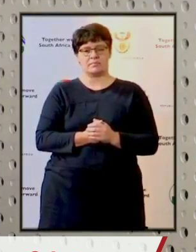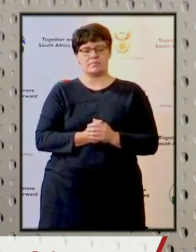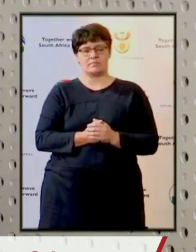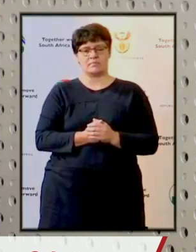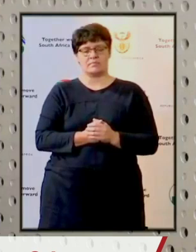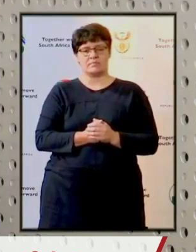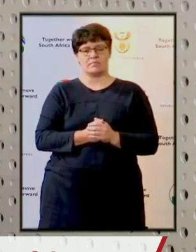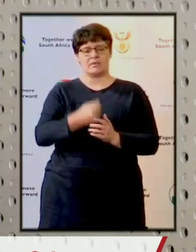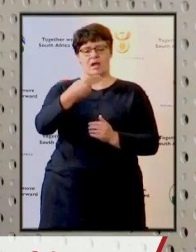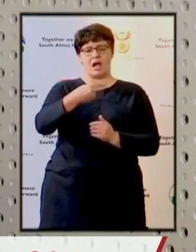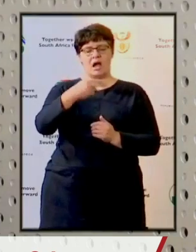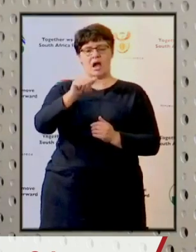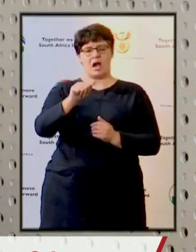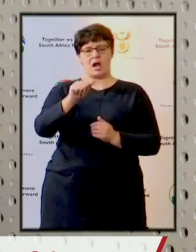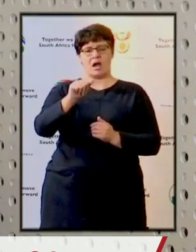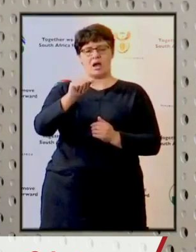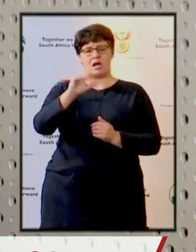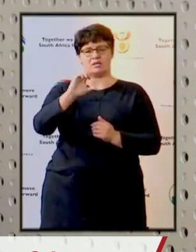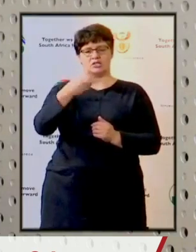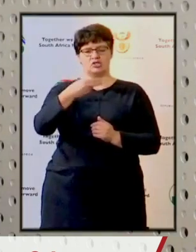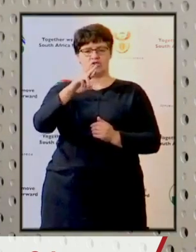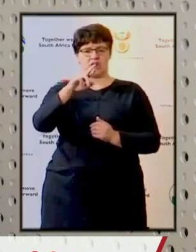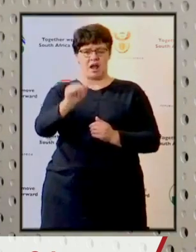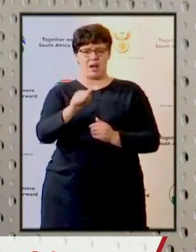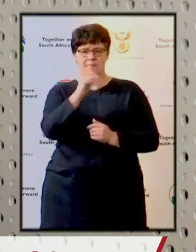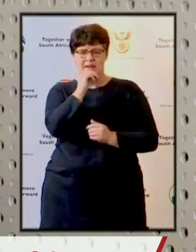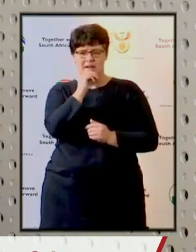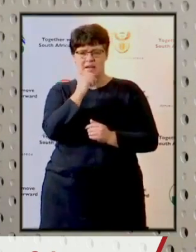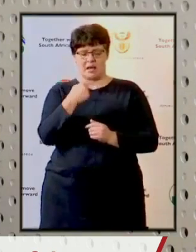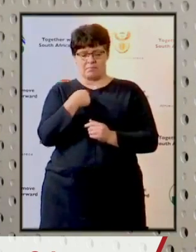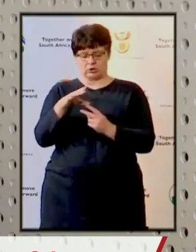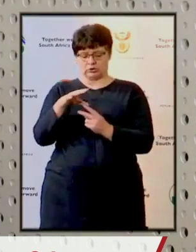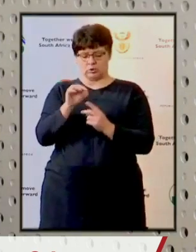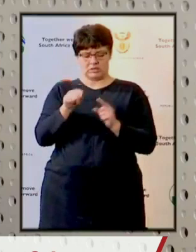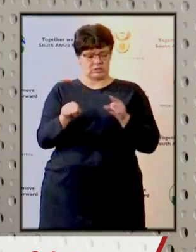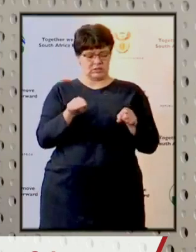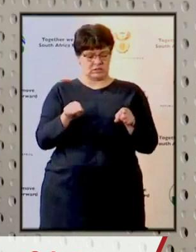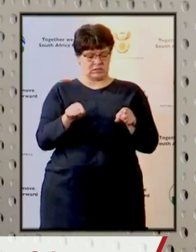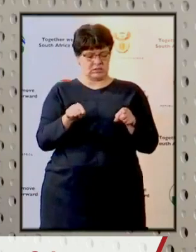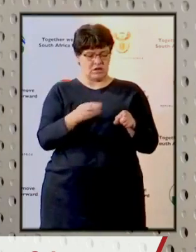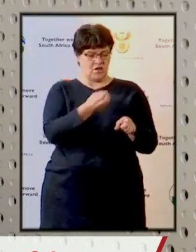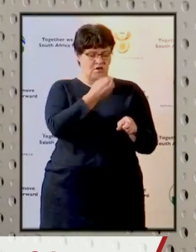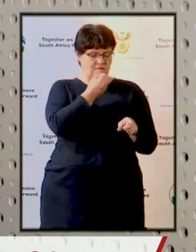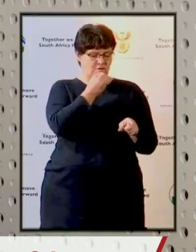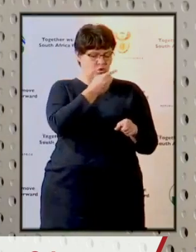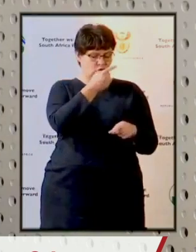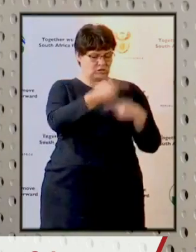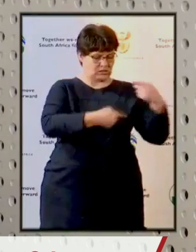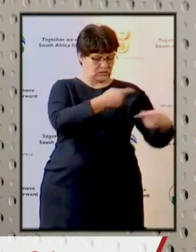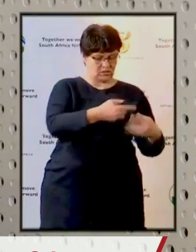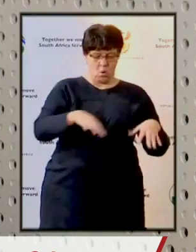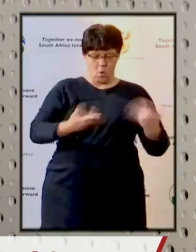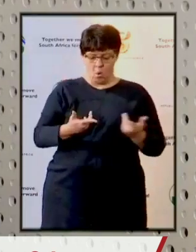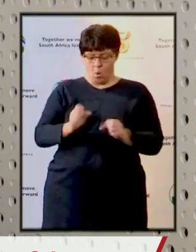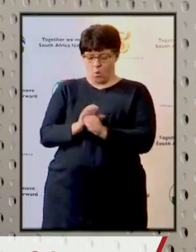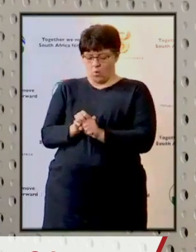Hajra asked the question, is this a choice between COVID-19 and food revolts, if I understood her